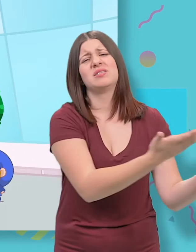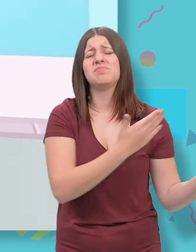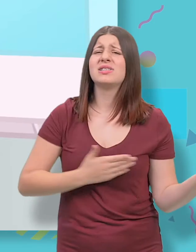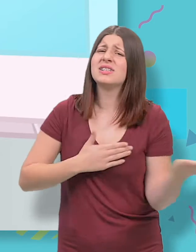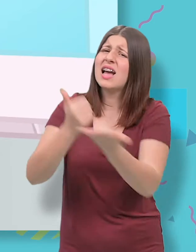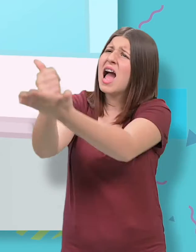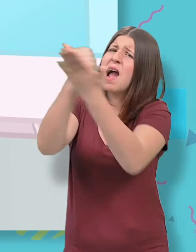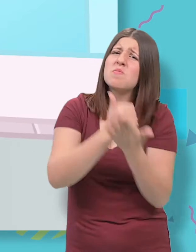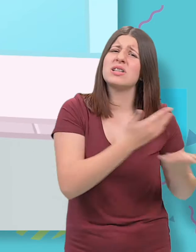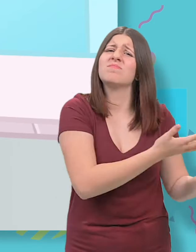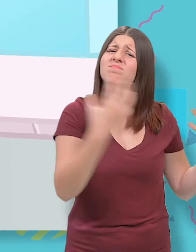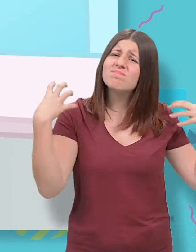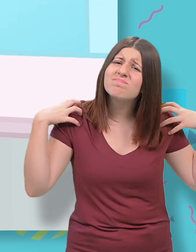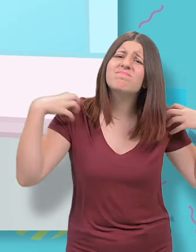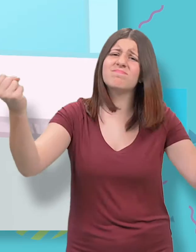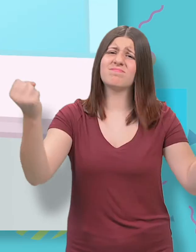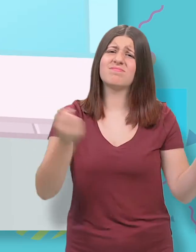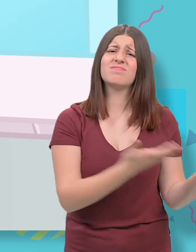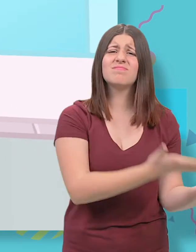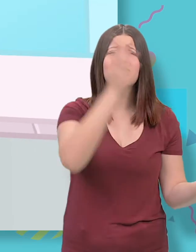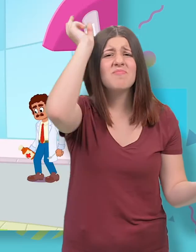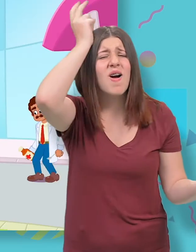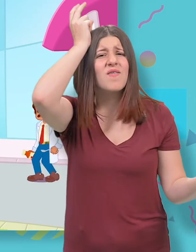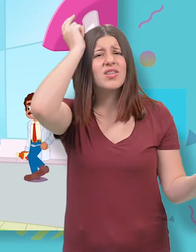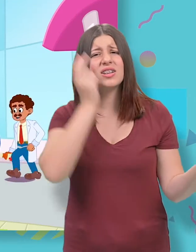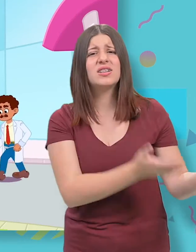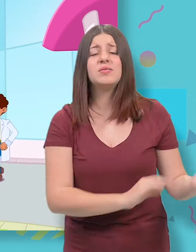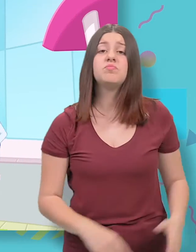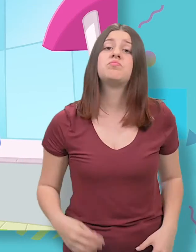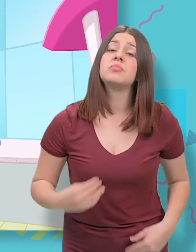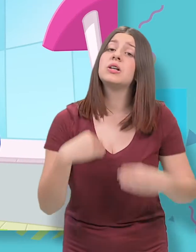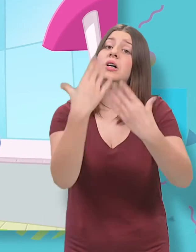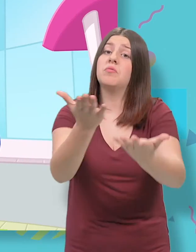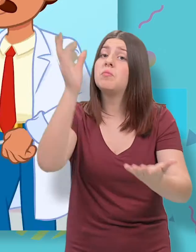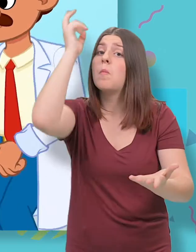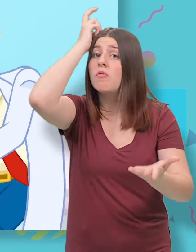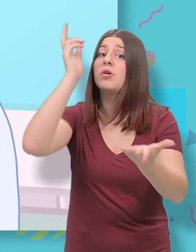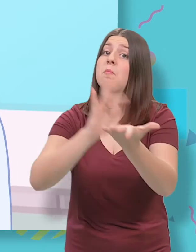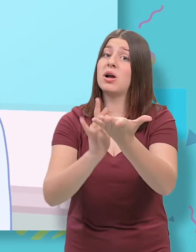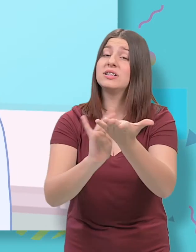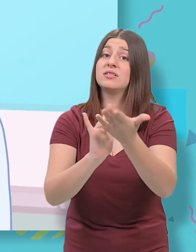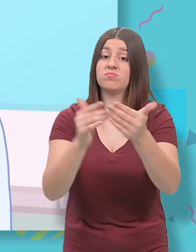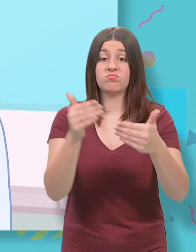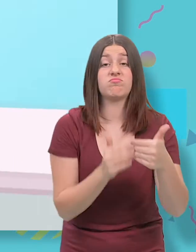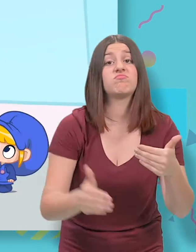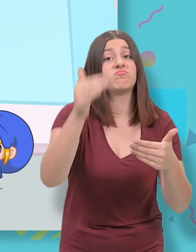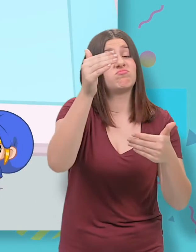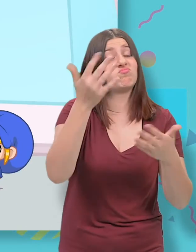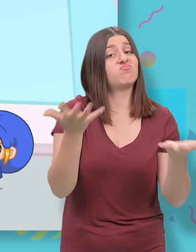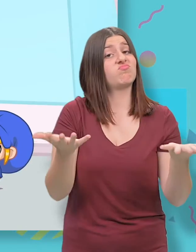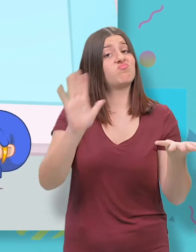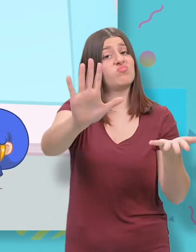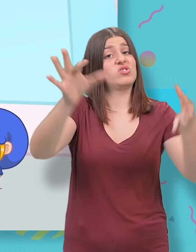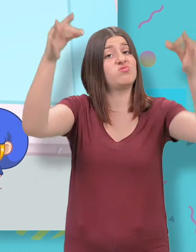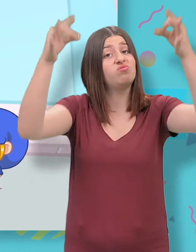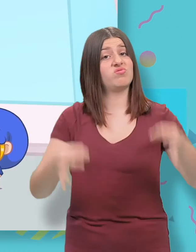Morphle. Please help Morphle get better, Doctor. I'll give Morphle some medicine. But the